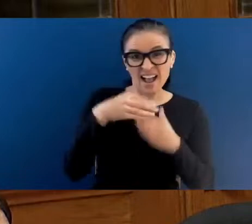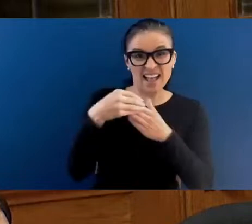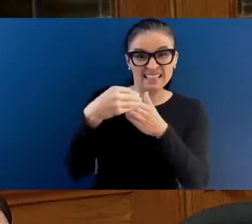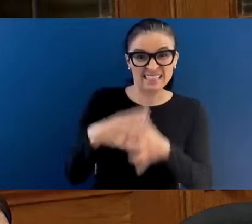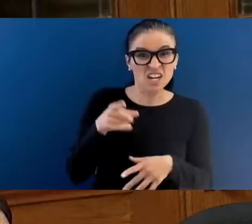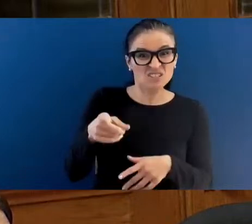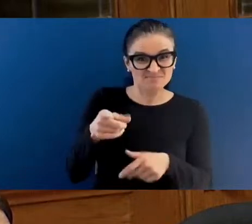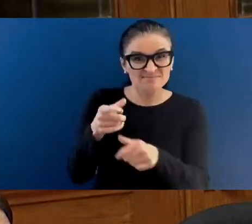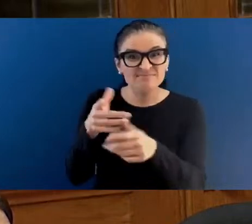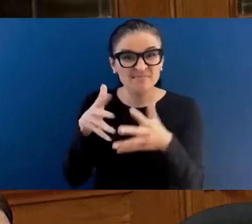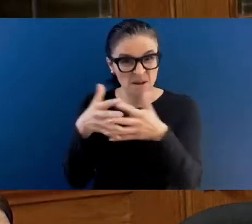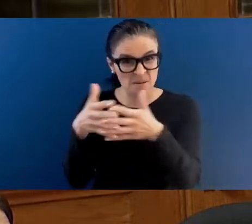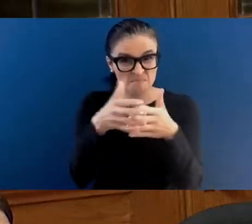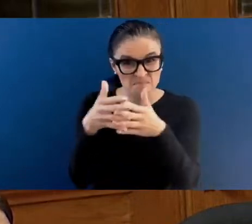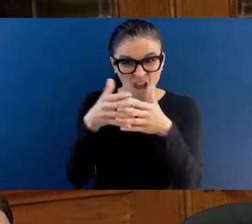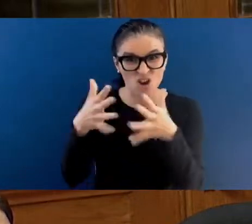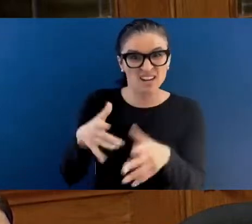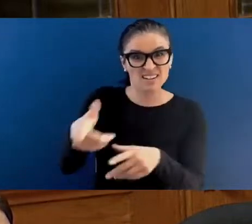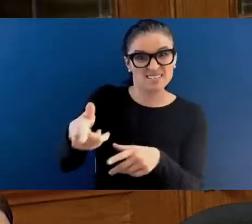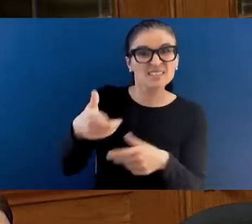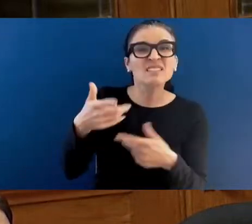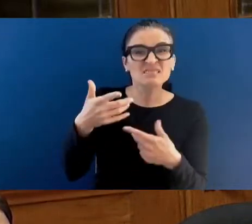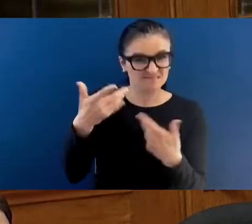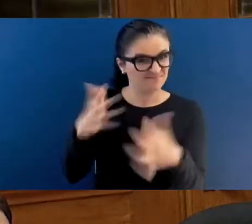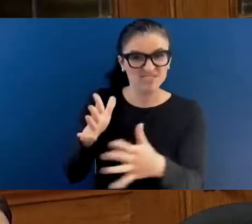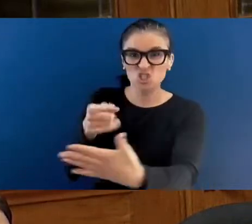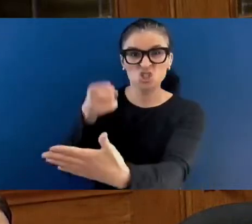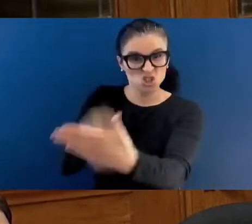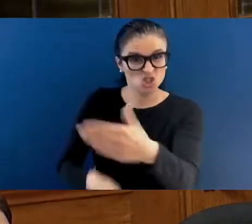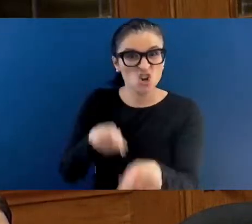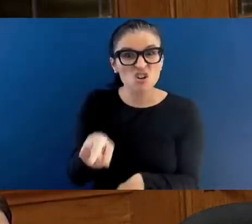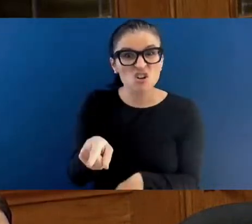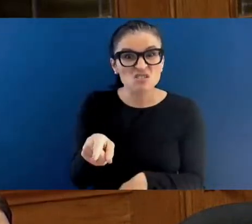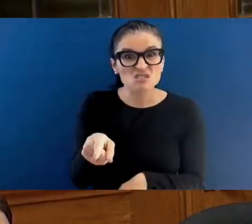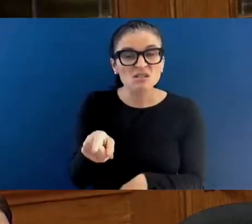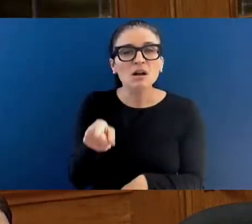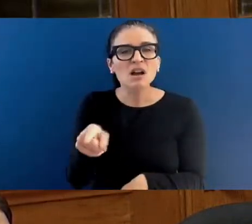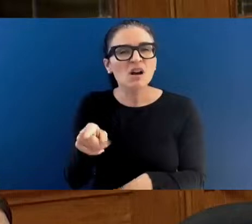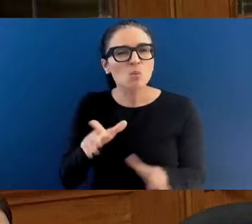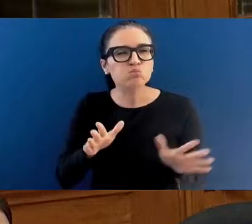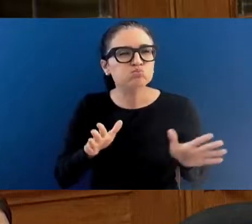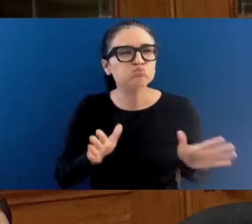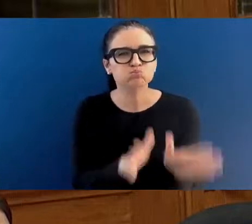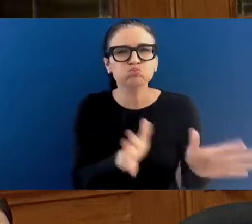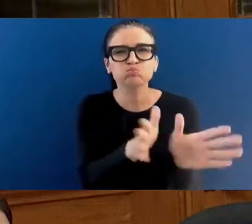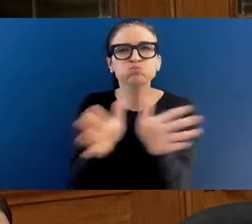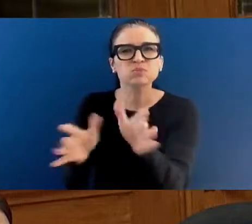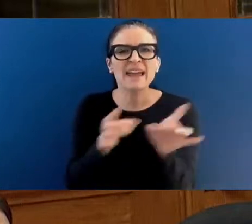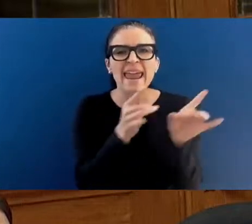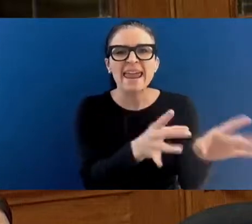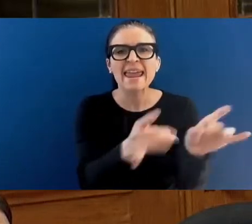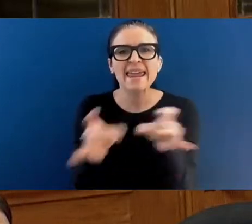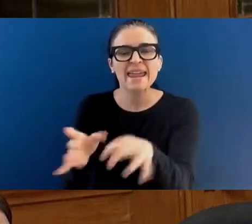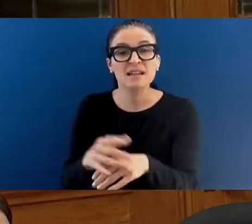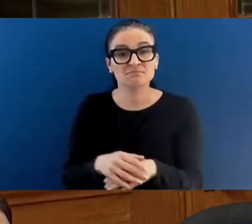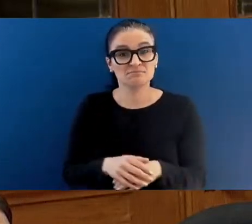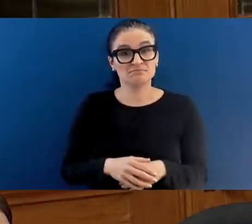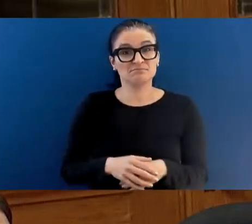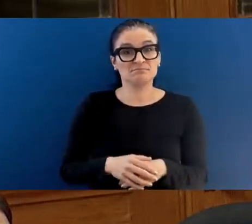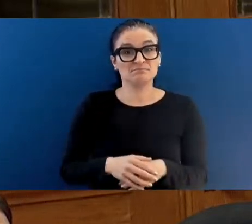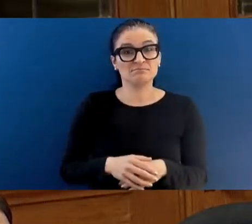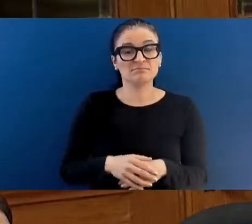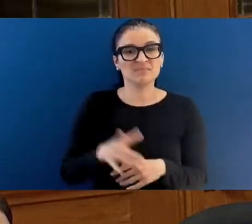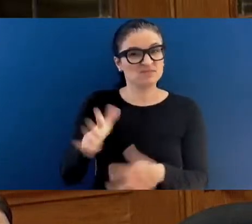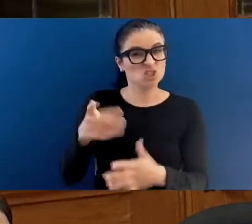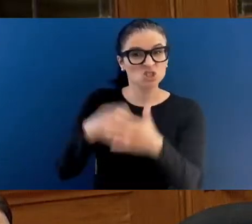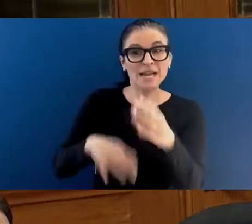of hatred and willful promotion of hatred, Mr. Speaker. Charlotte Cates' speech in support of Hamas